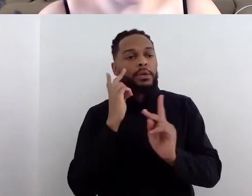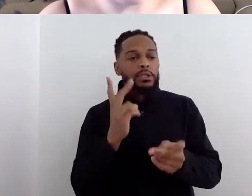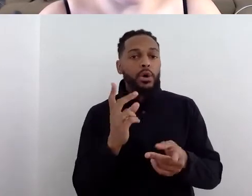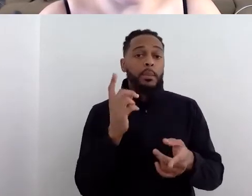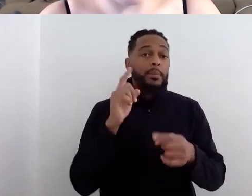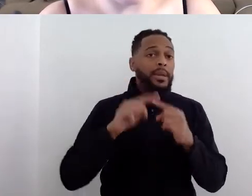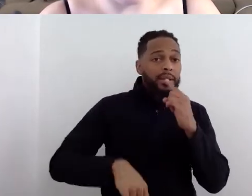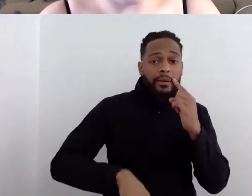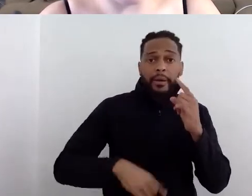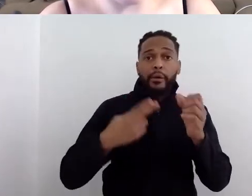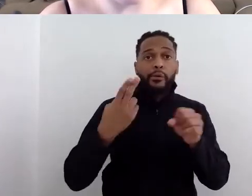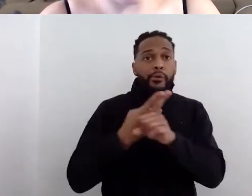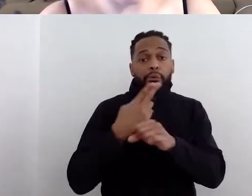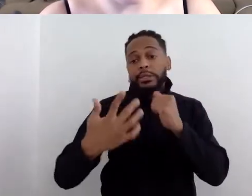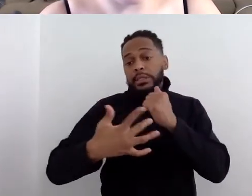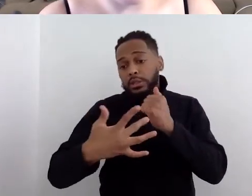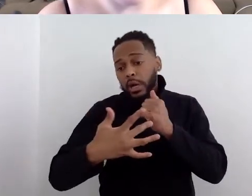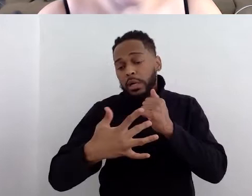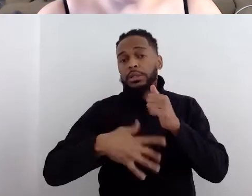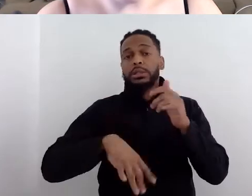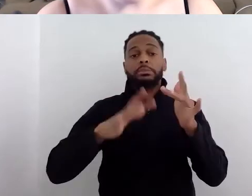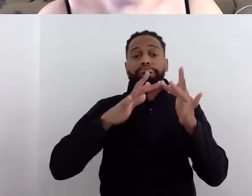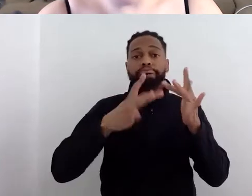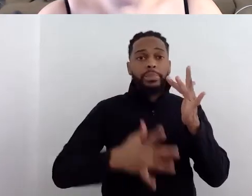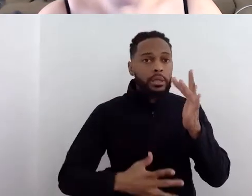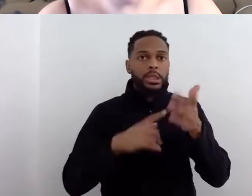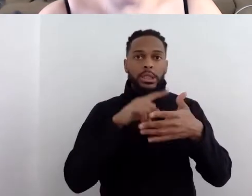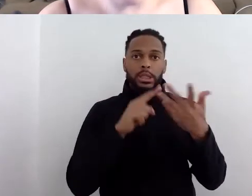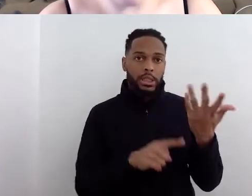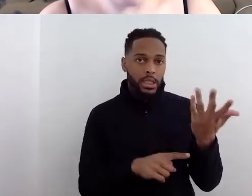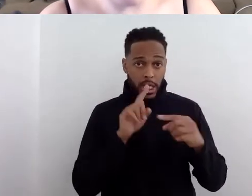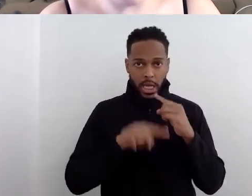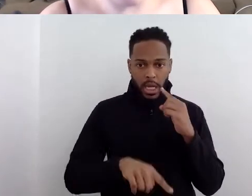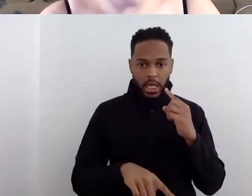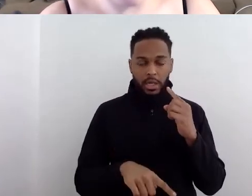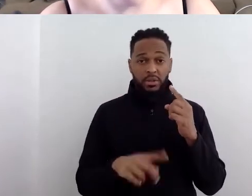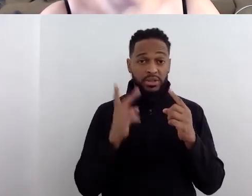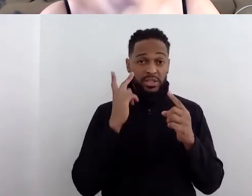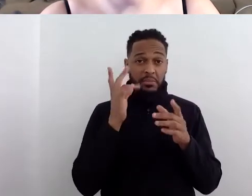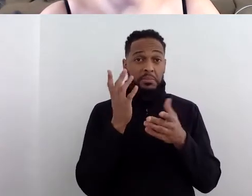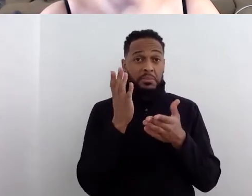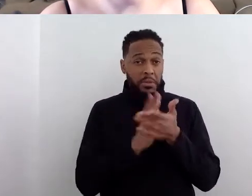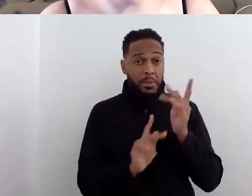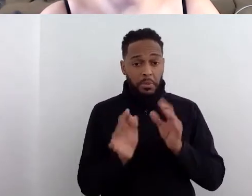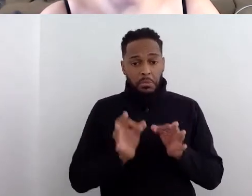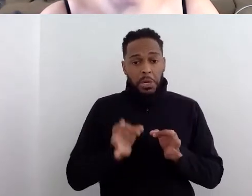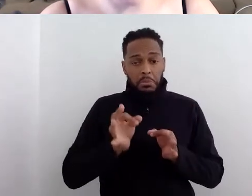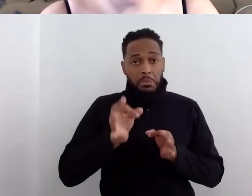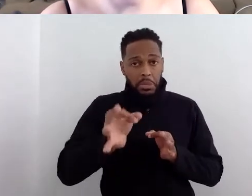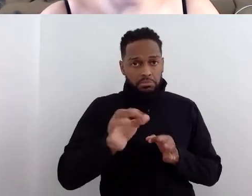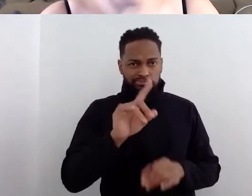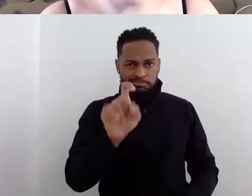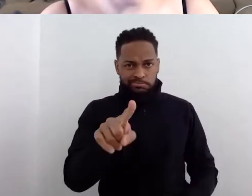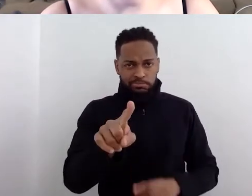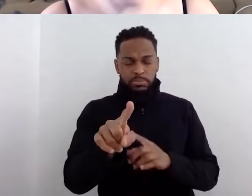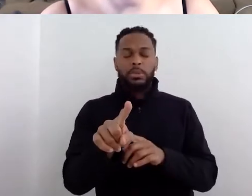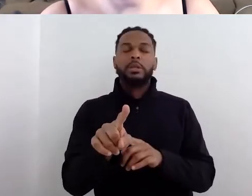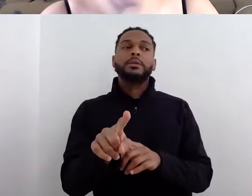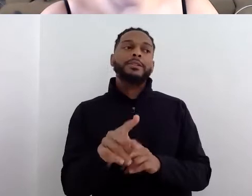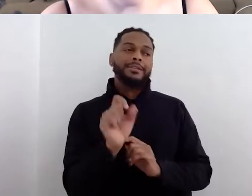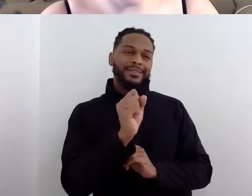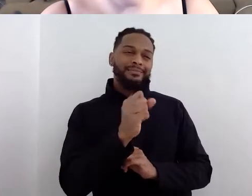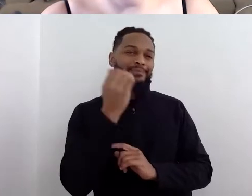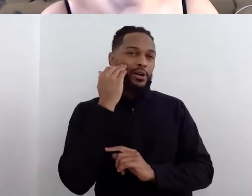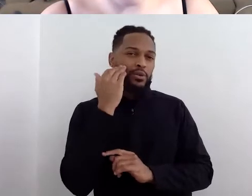Yeah. Yes. So I know I have a few patients that don't have phones.